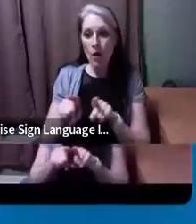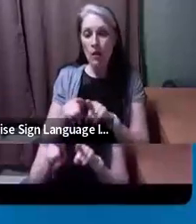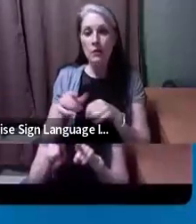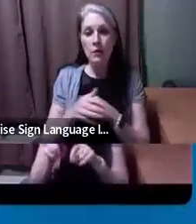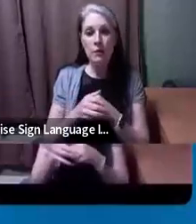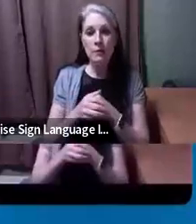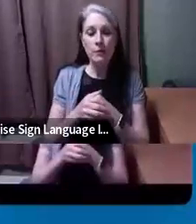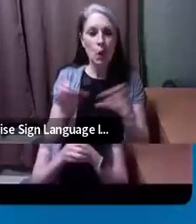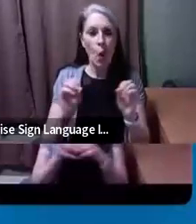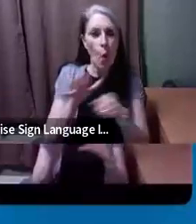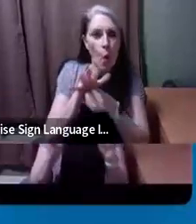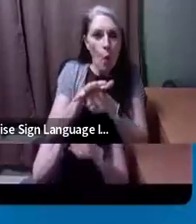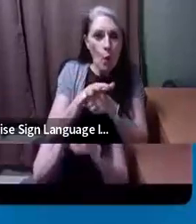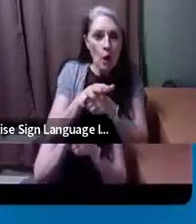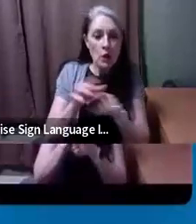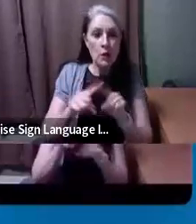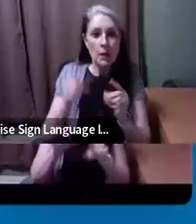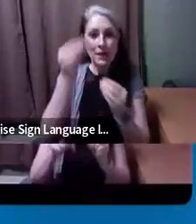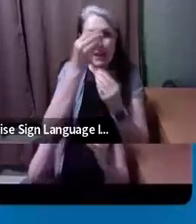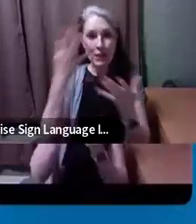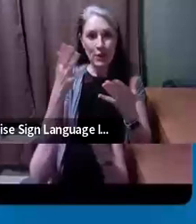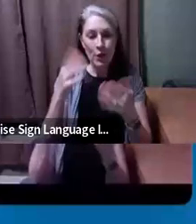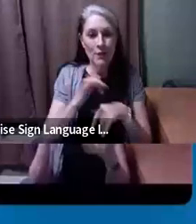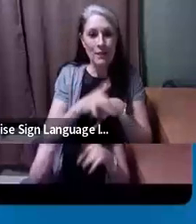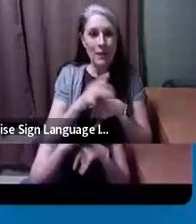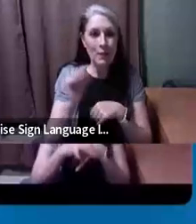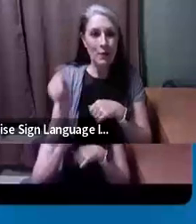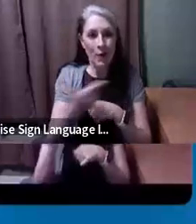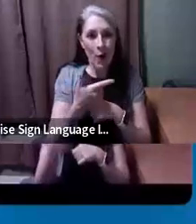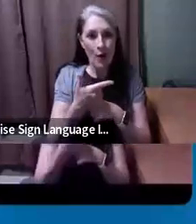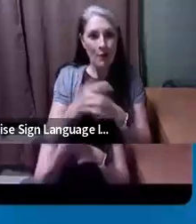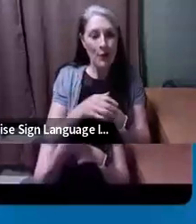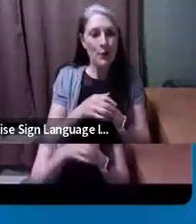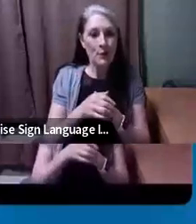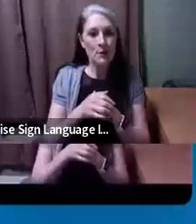but I wanted to go ahead and make that space available for all of you.